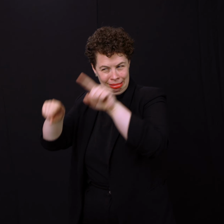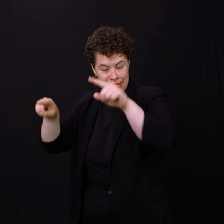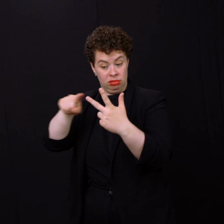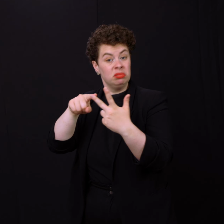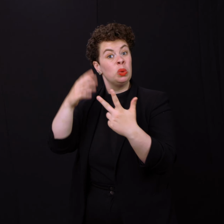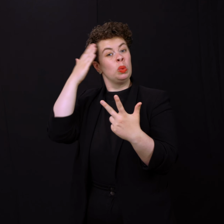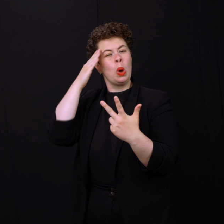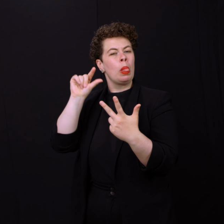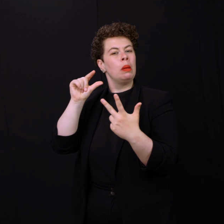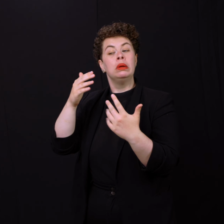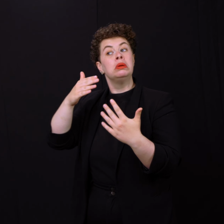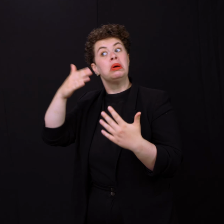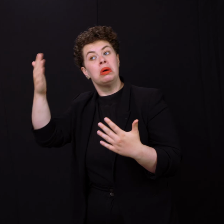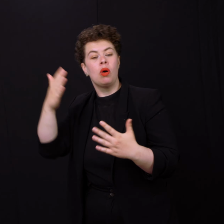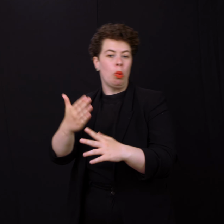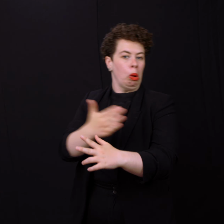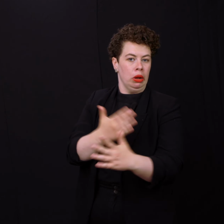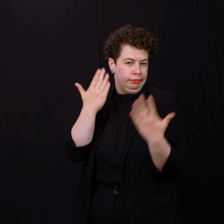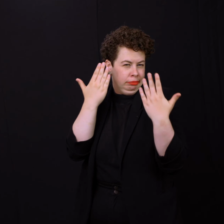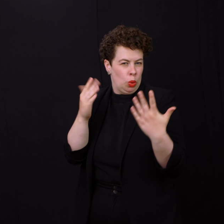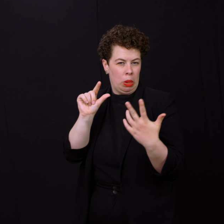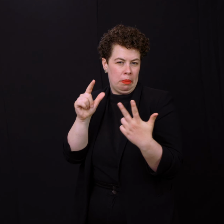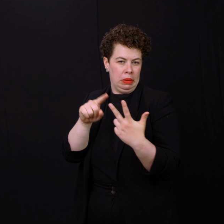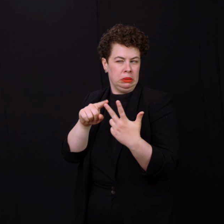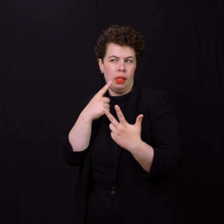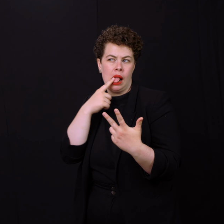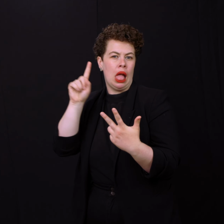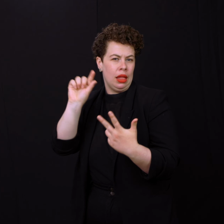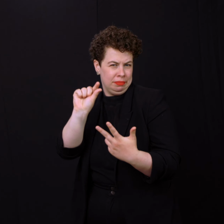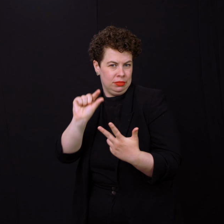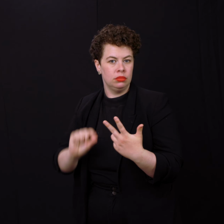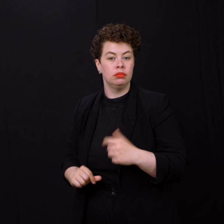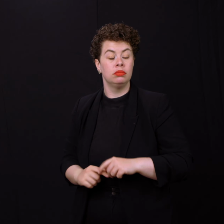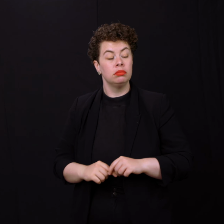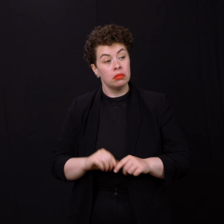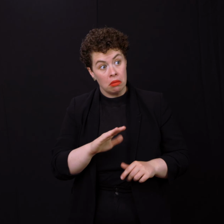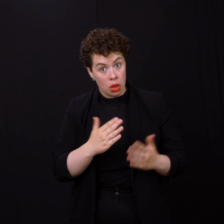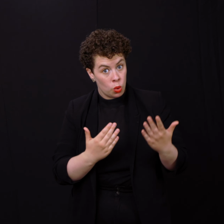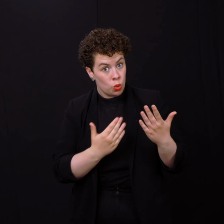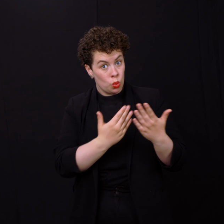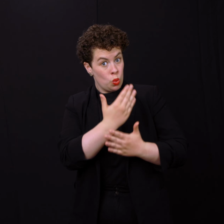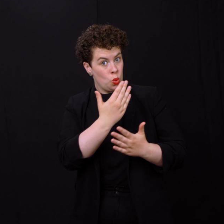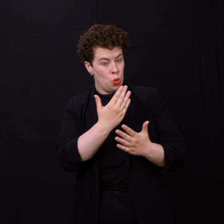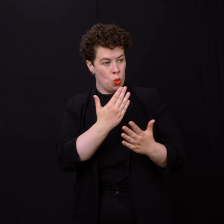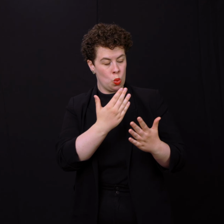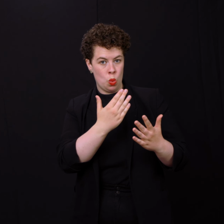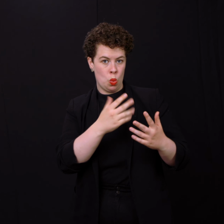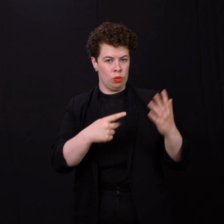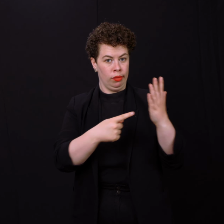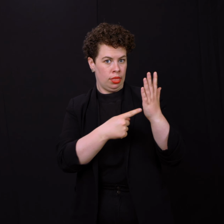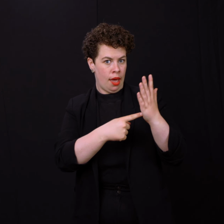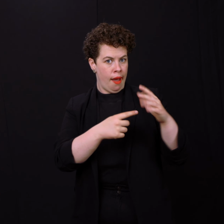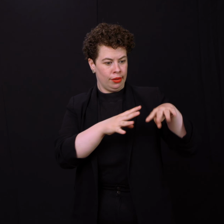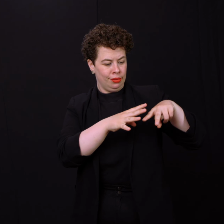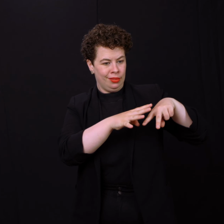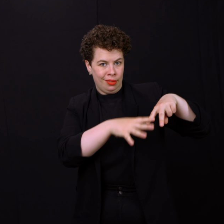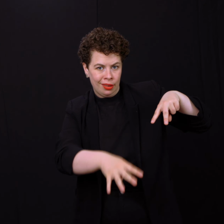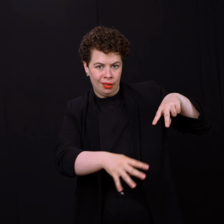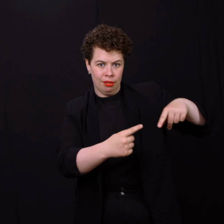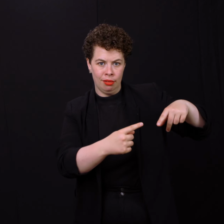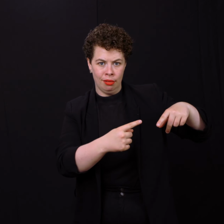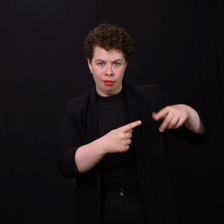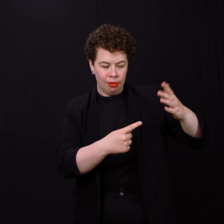it can be slightly later or earlier. I see. And now there's an emerging technology called gene therapy. How could all these patients benefit